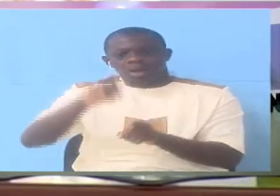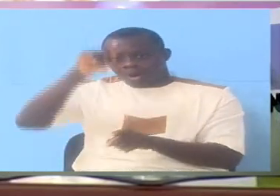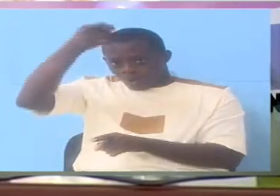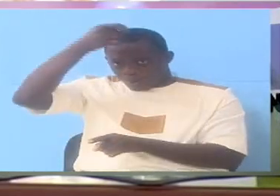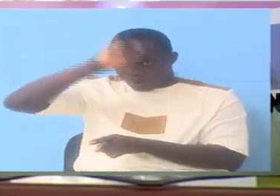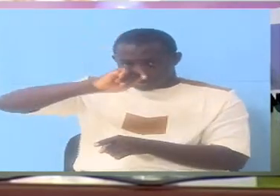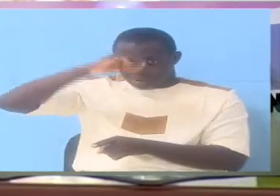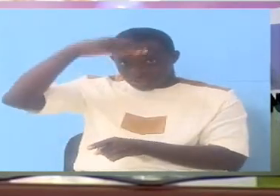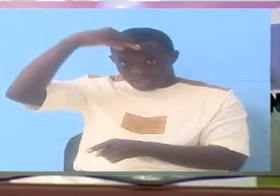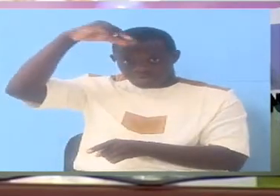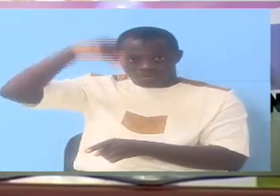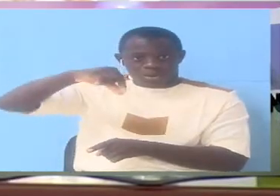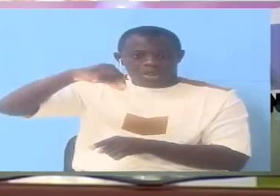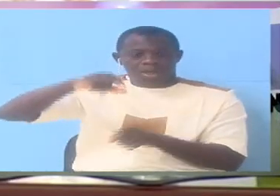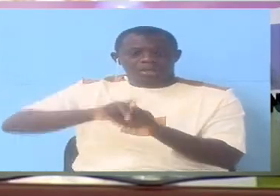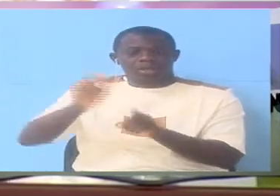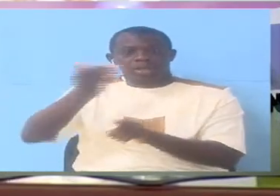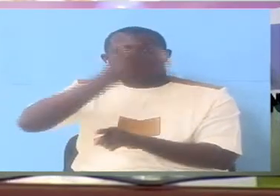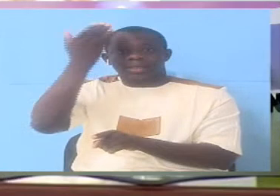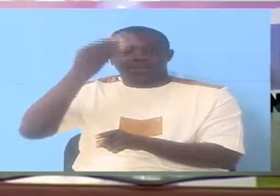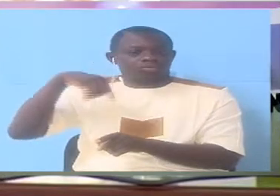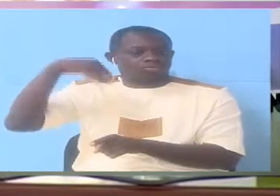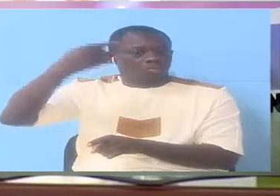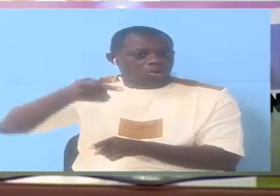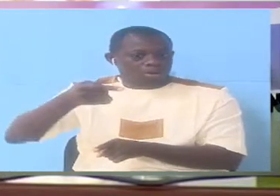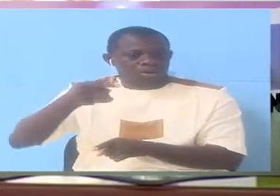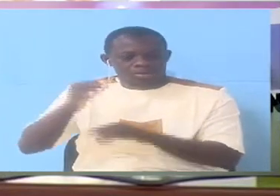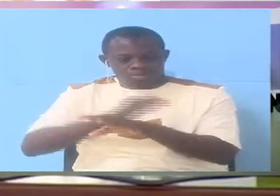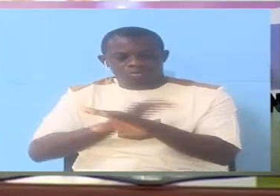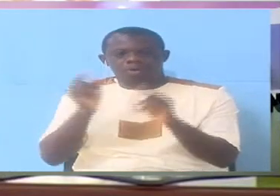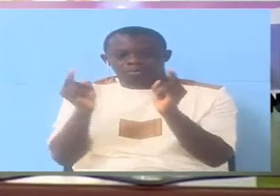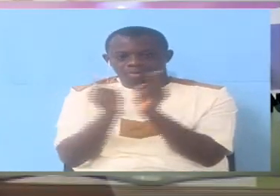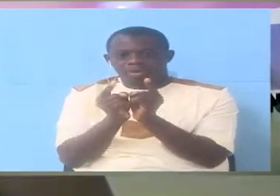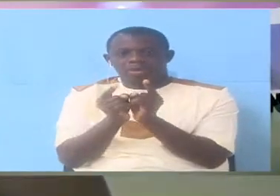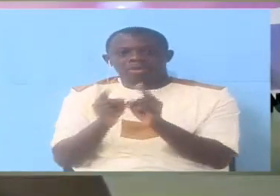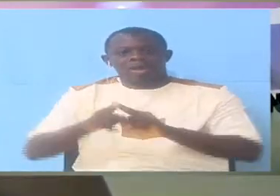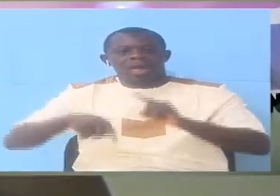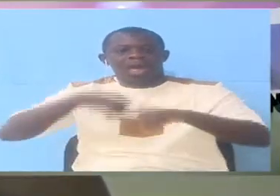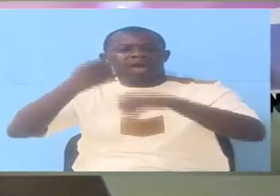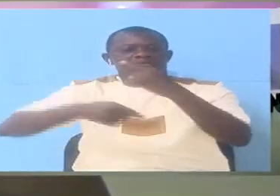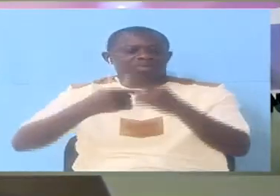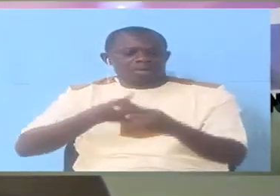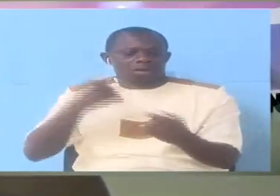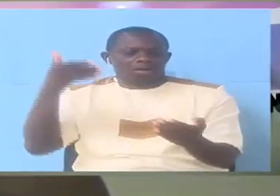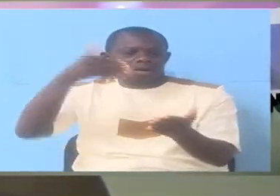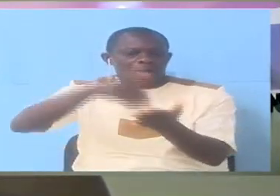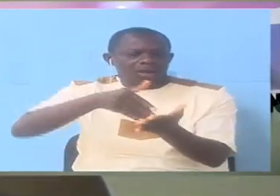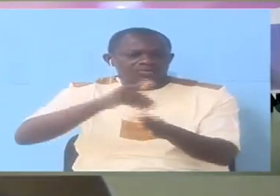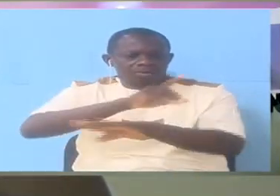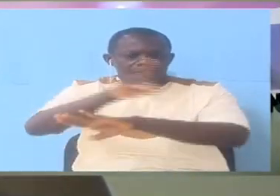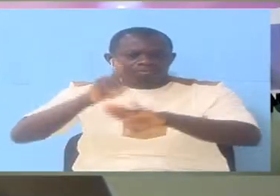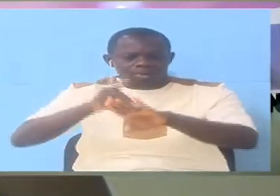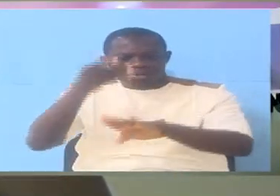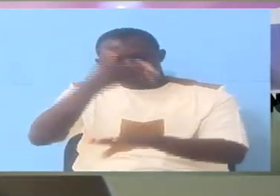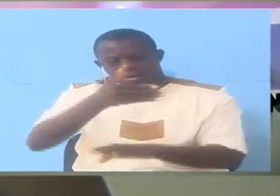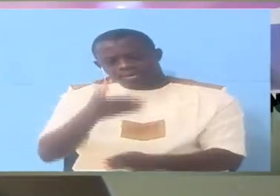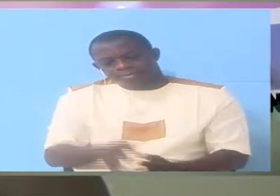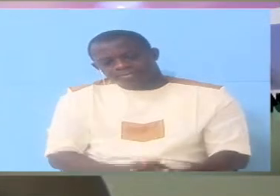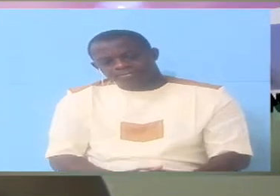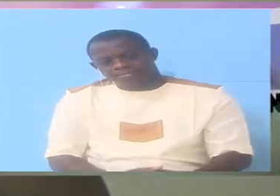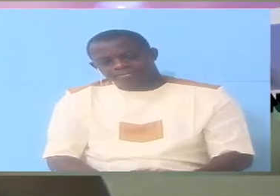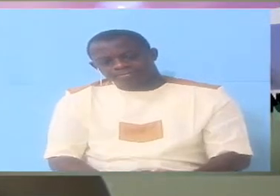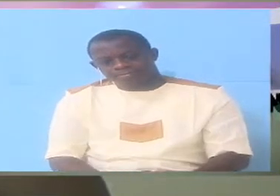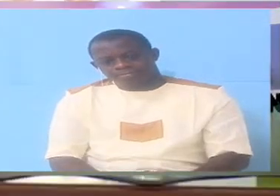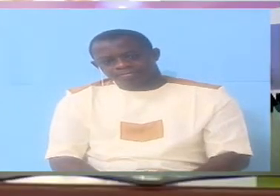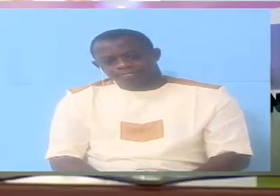following morning. ca ëllëg sa ca suba nag ma dem fekki ko ci màkkaani police bi. And immediately after I arrived, ba ma fa àggee rek ci taxawaay